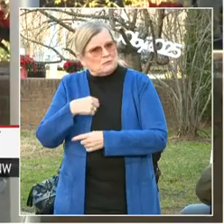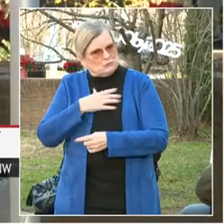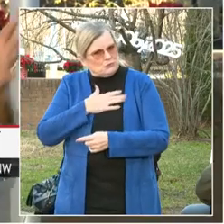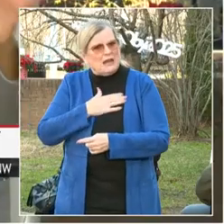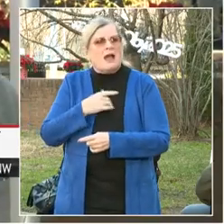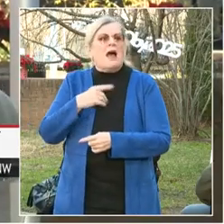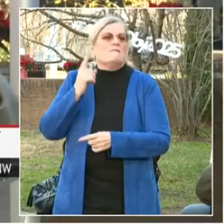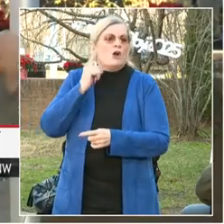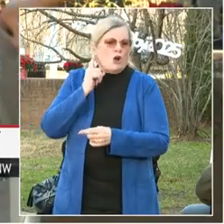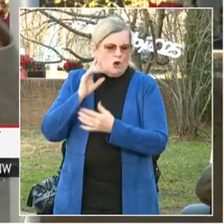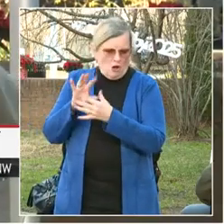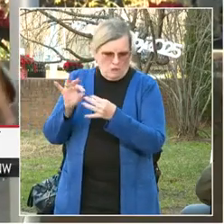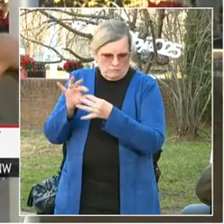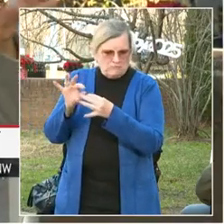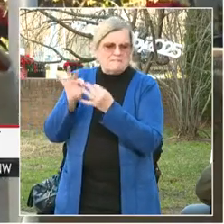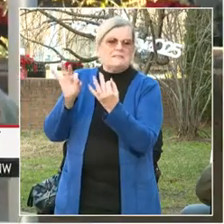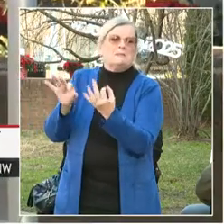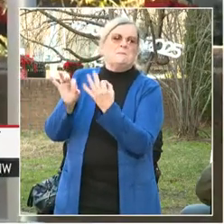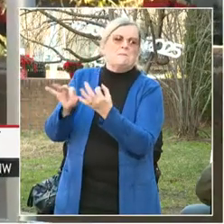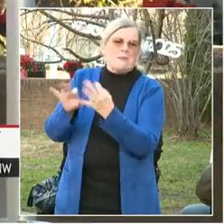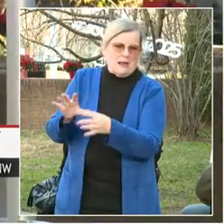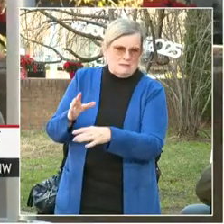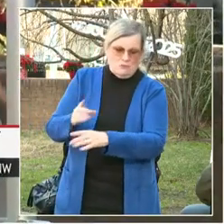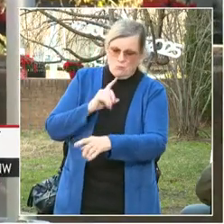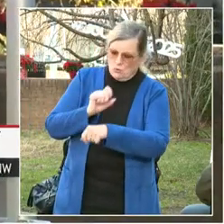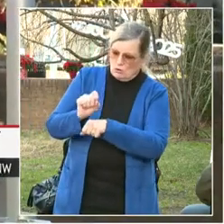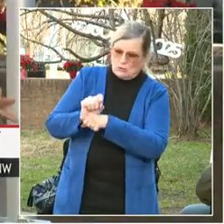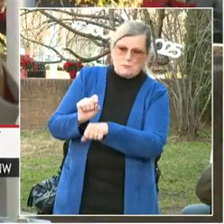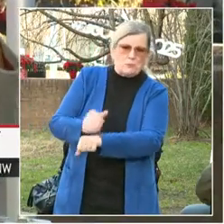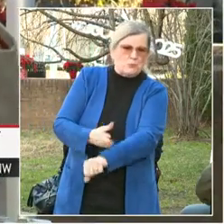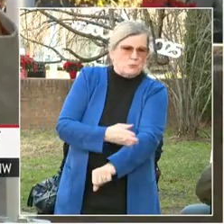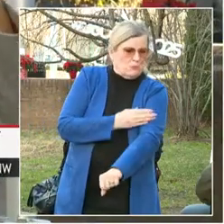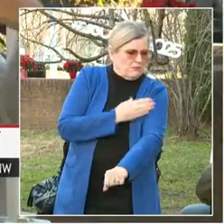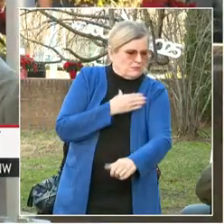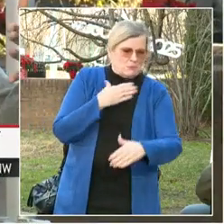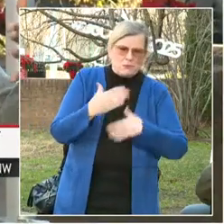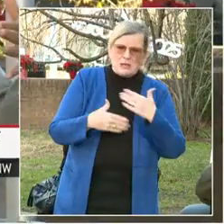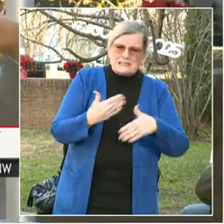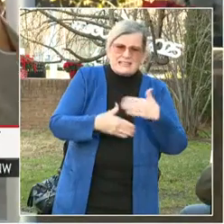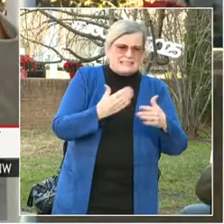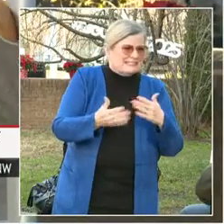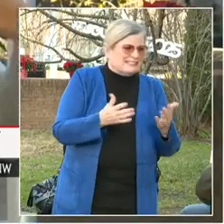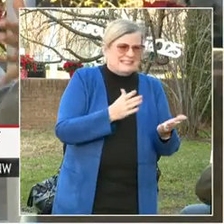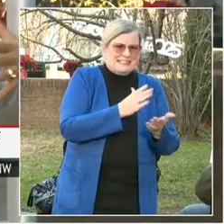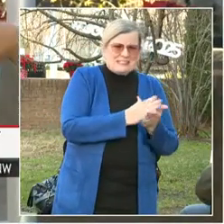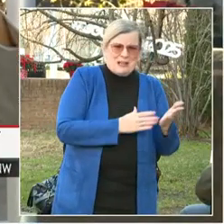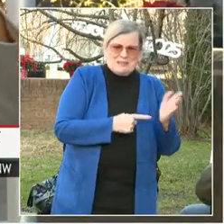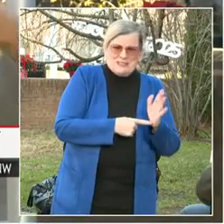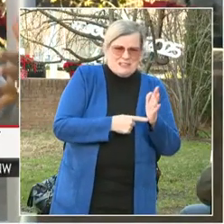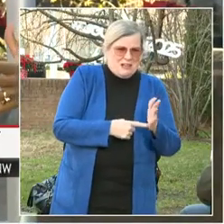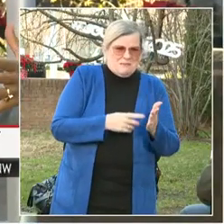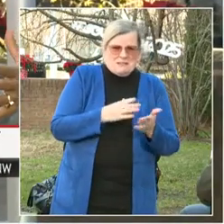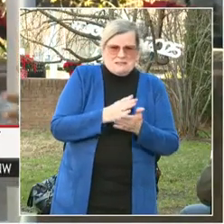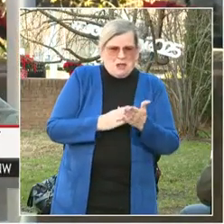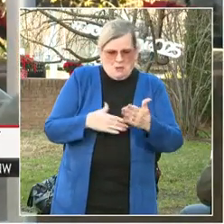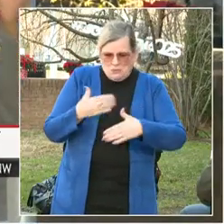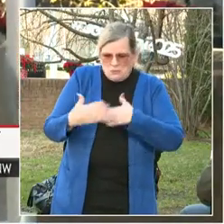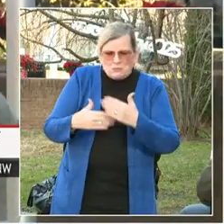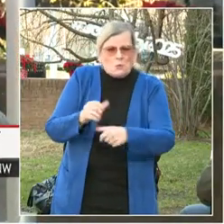lately about how we can improve the process for people who have gone through what it takes to